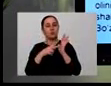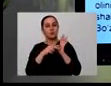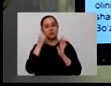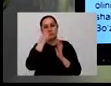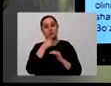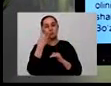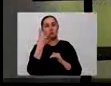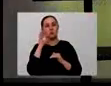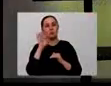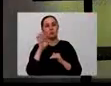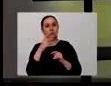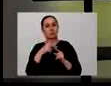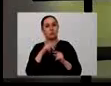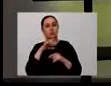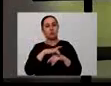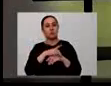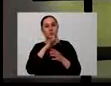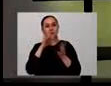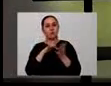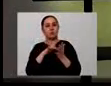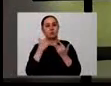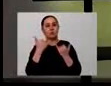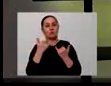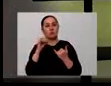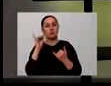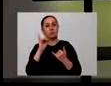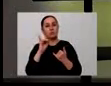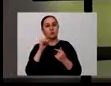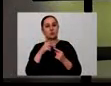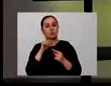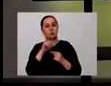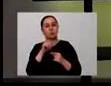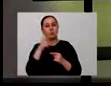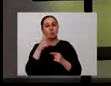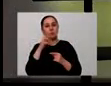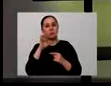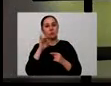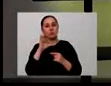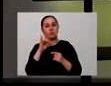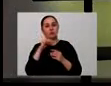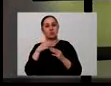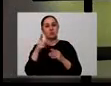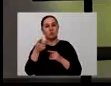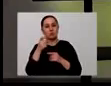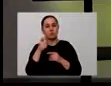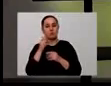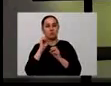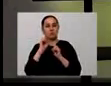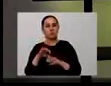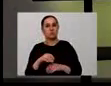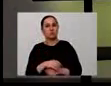1938-yil 4-oktyabrda Toshkent shahrining hozirgi Yunusobod tumani Bussu qirg'og'ida otib